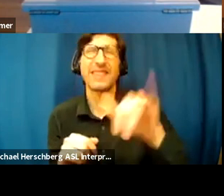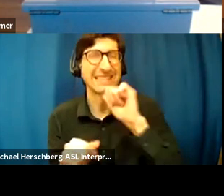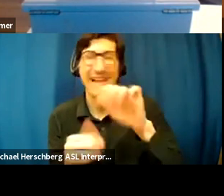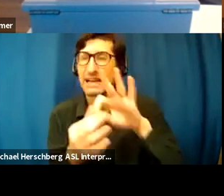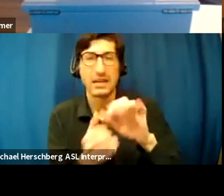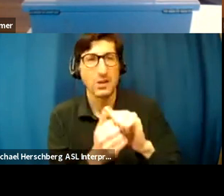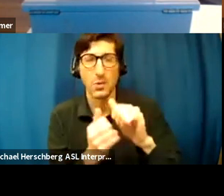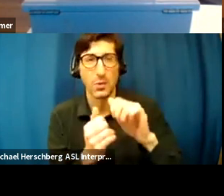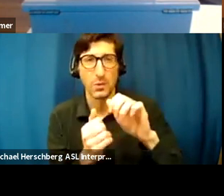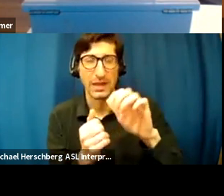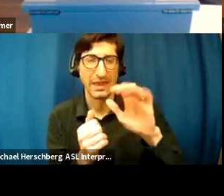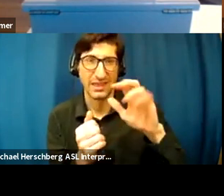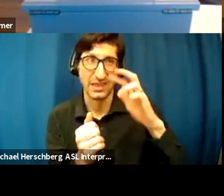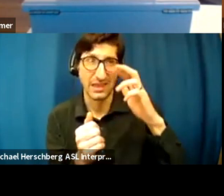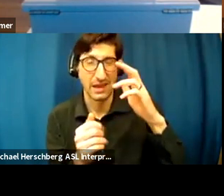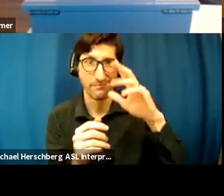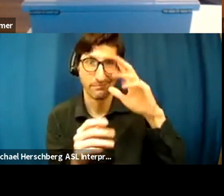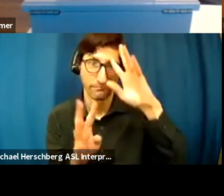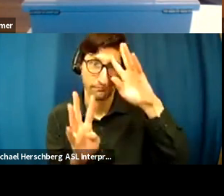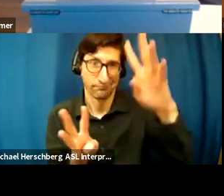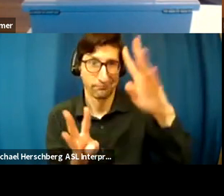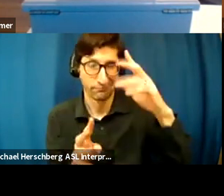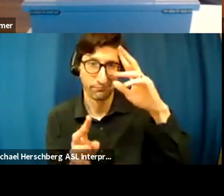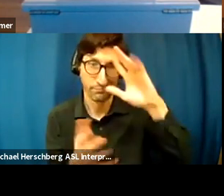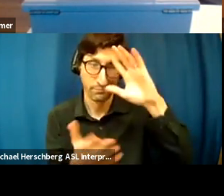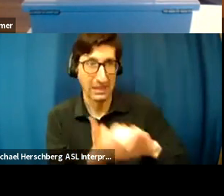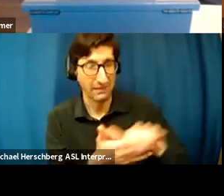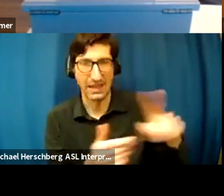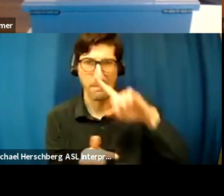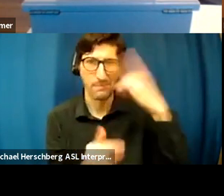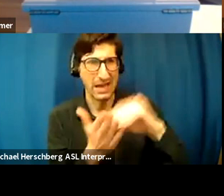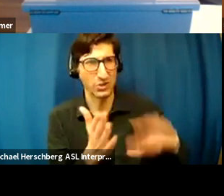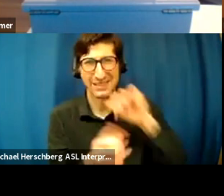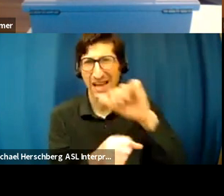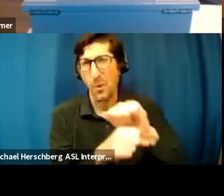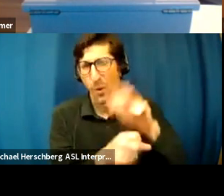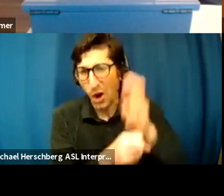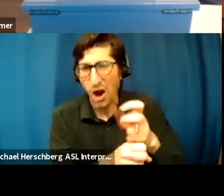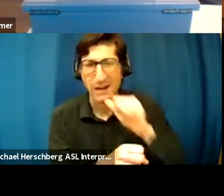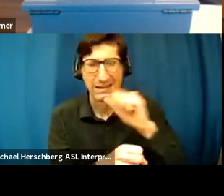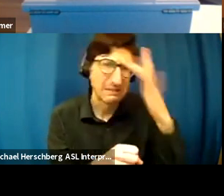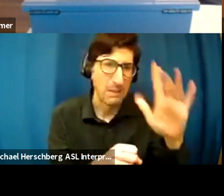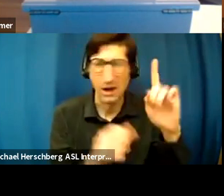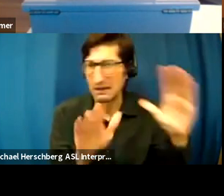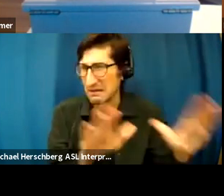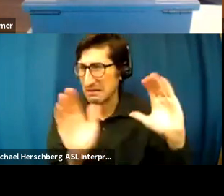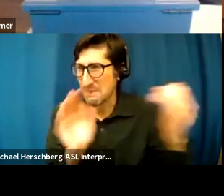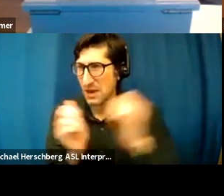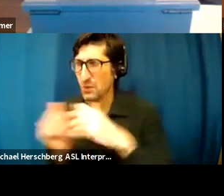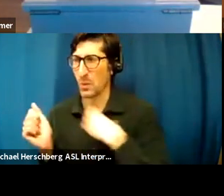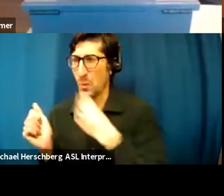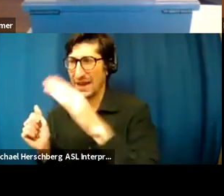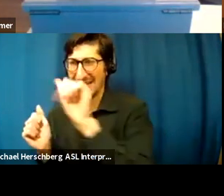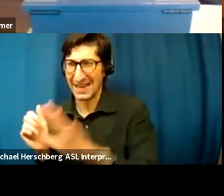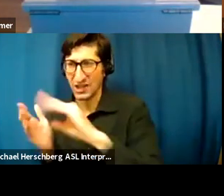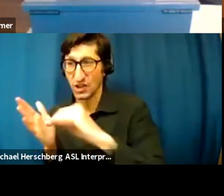smart, don't work as hard, or families don't value education as much as white or Asian students, as some families that have come in front of school committee have stated, versus